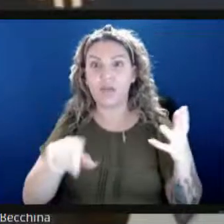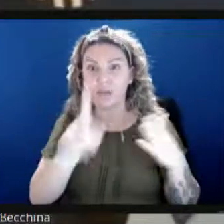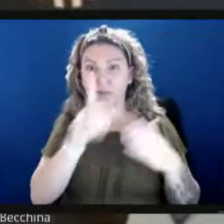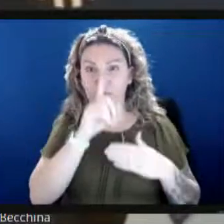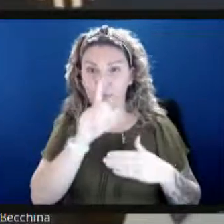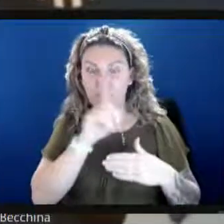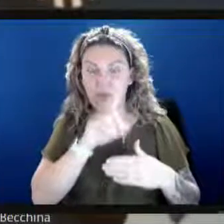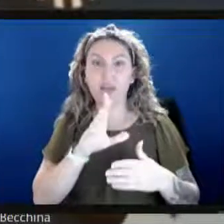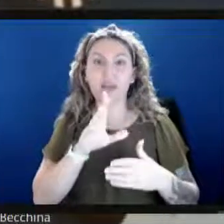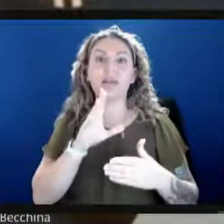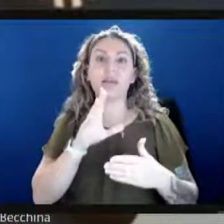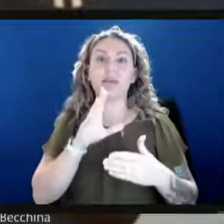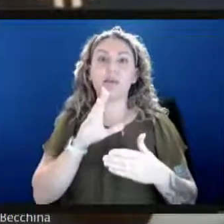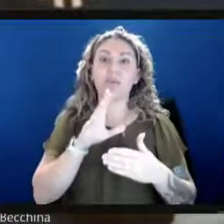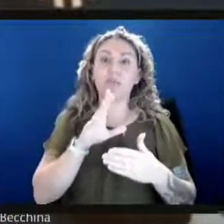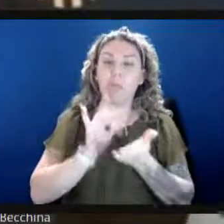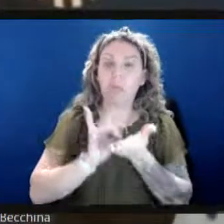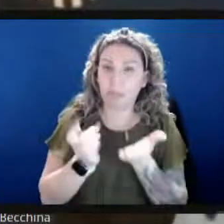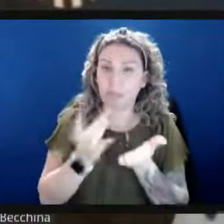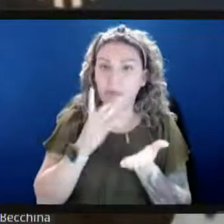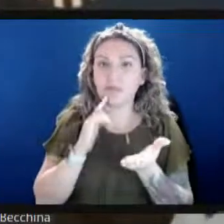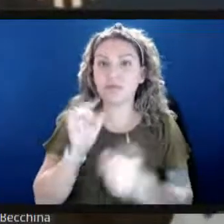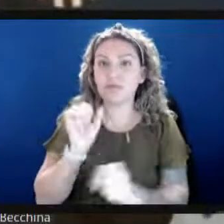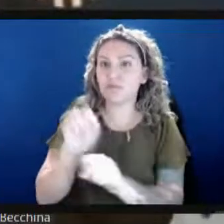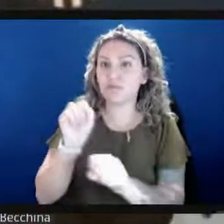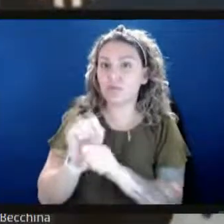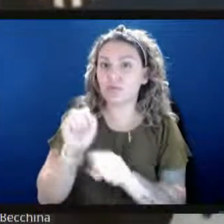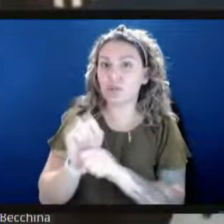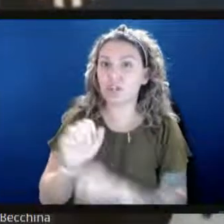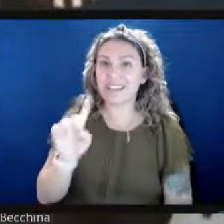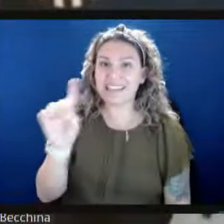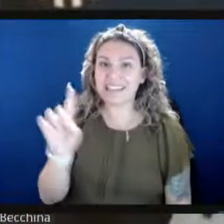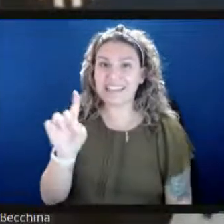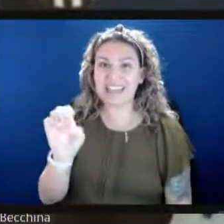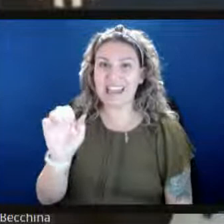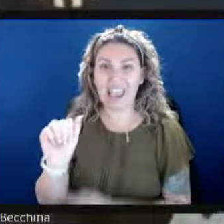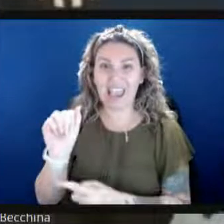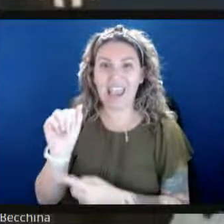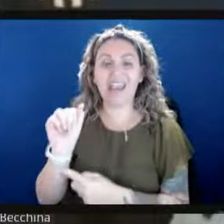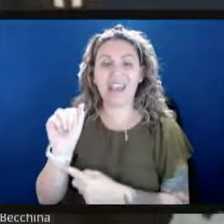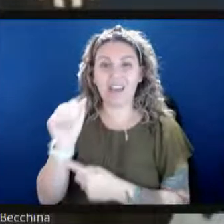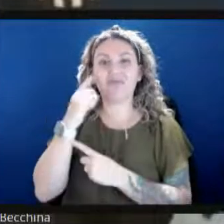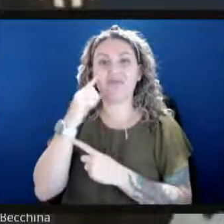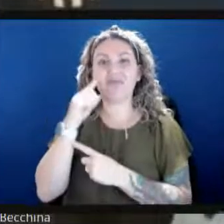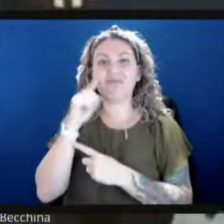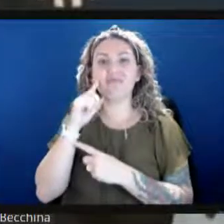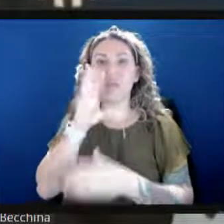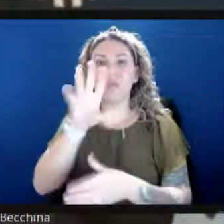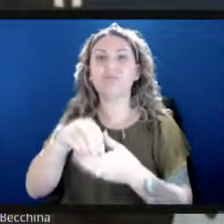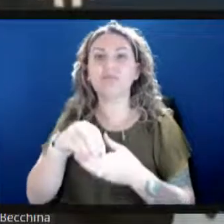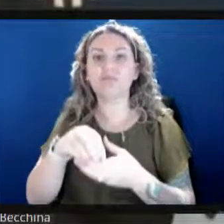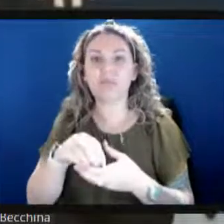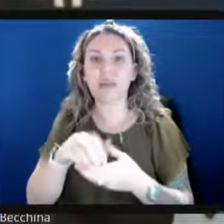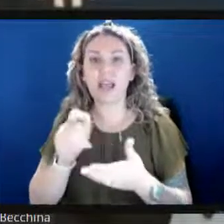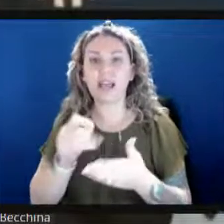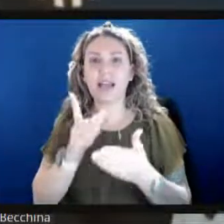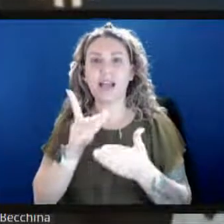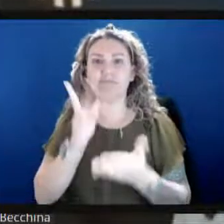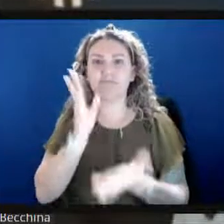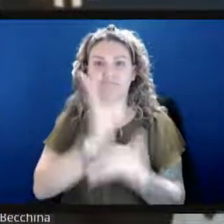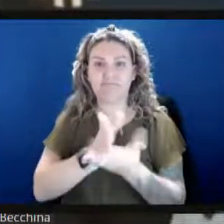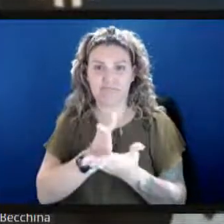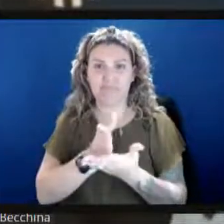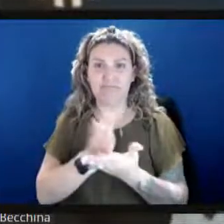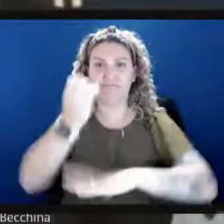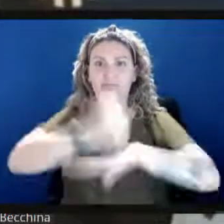they are really trying to work alongside the DEA at interdicting and shutting down these